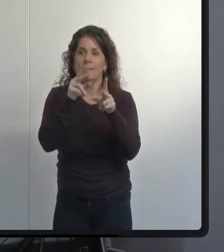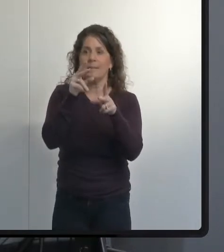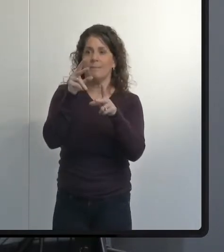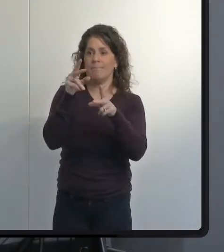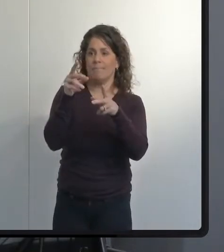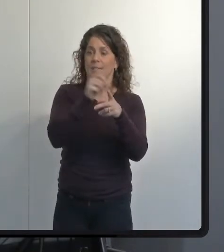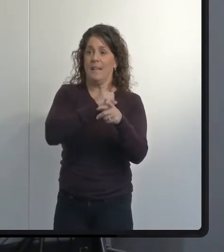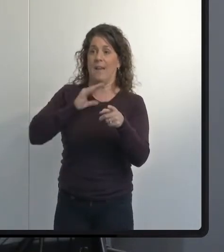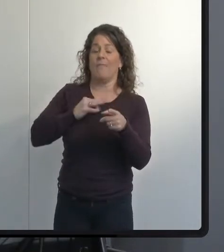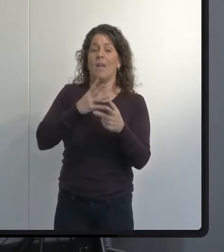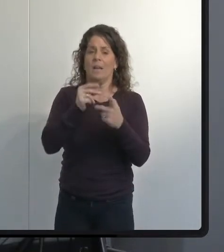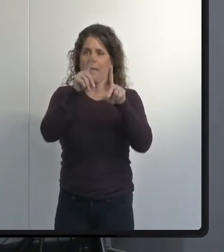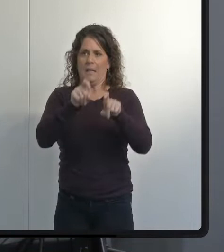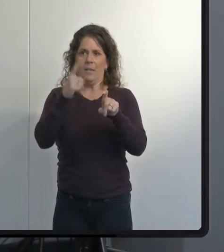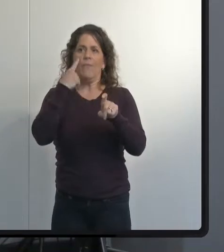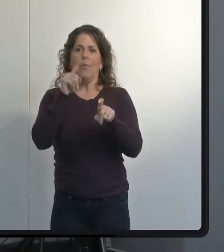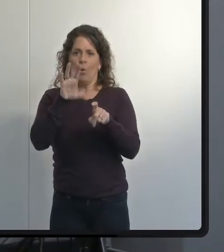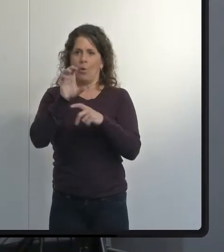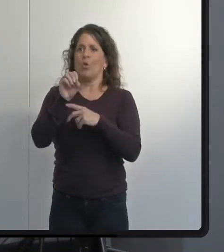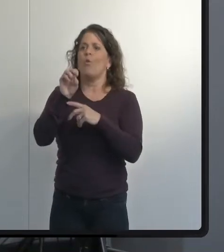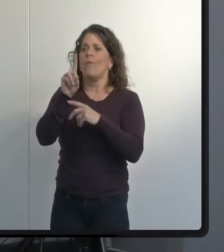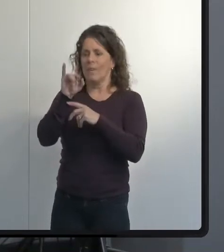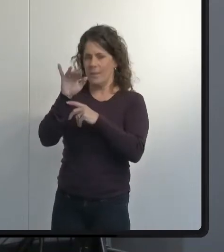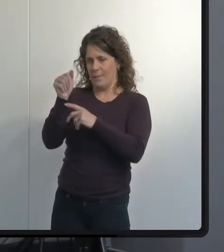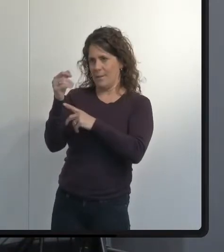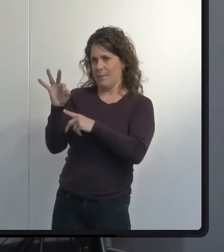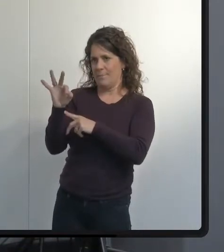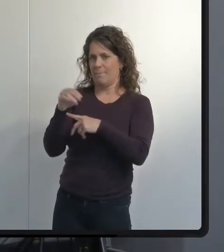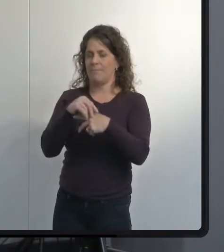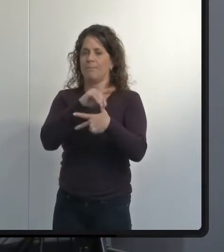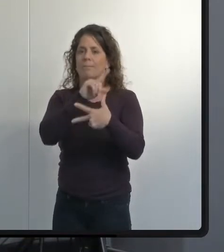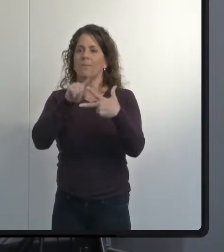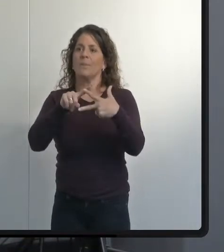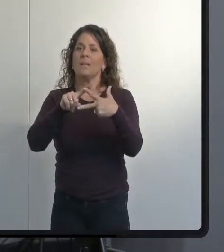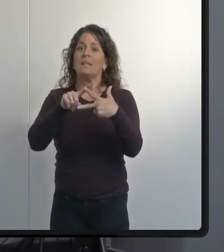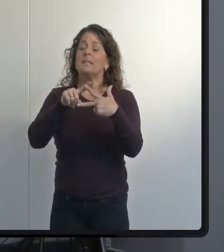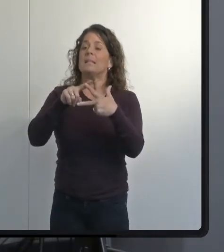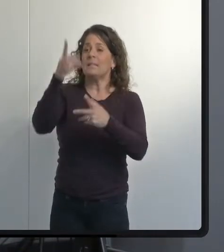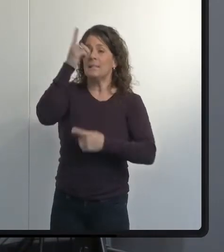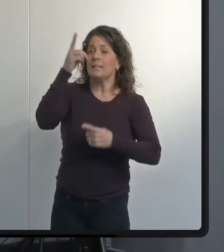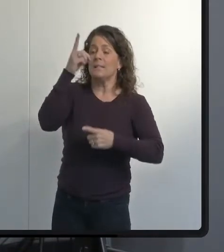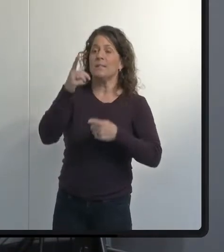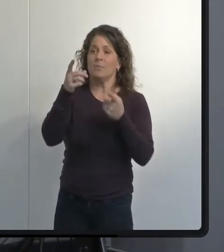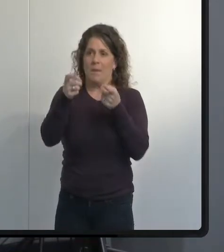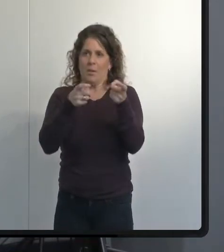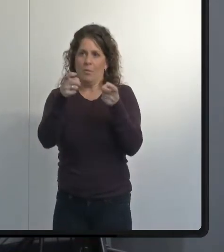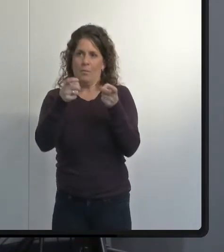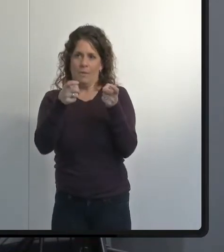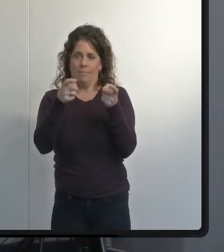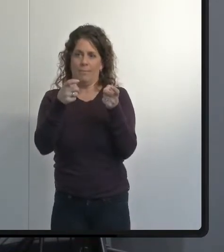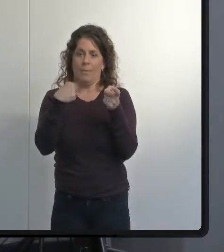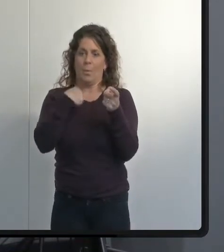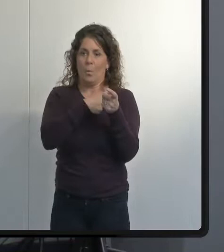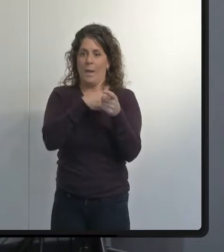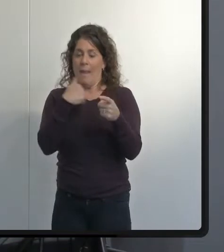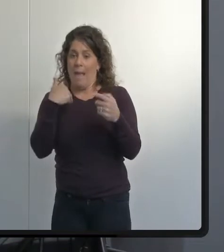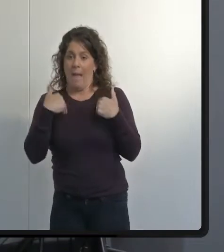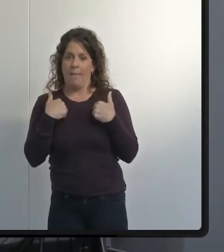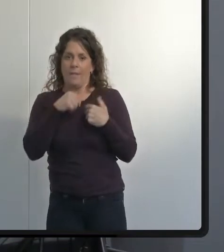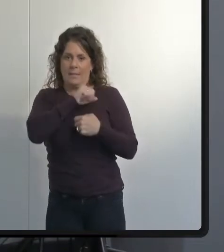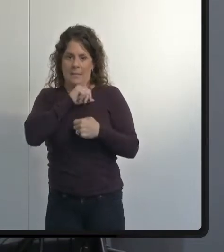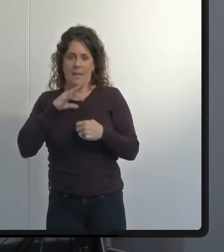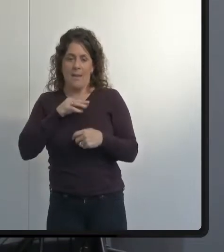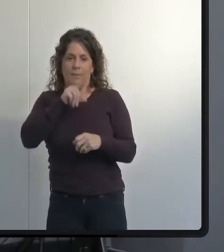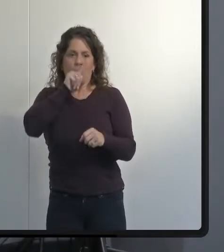COVID-19. Secondly, we are working with disease management and modeling. We have dedicated staff tracking the outbreak at the